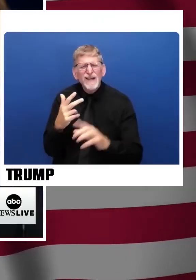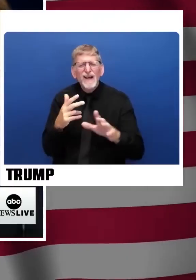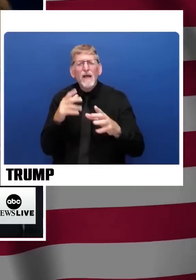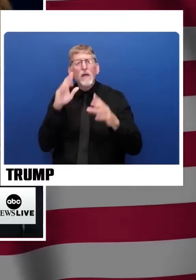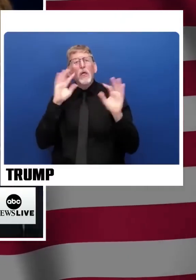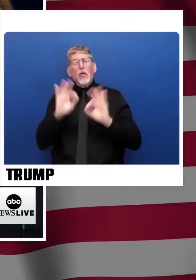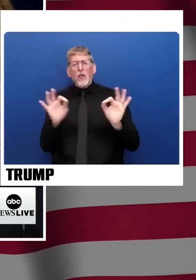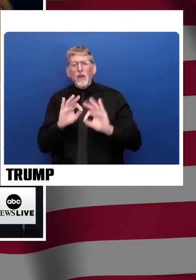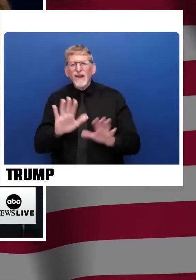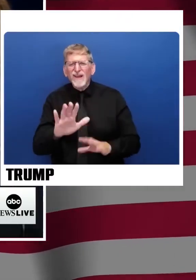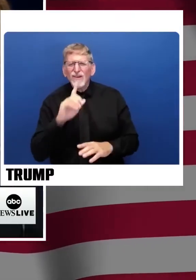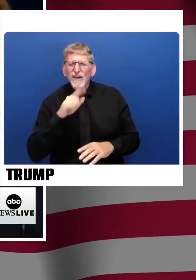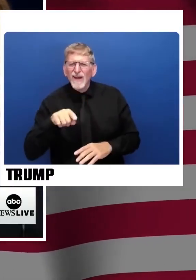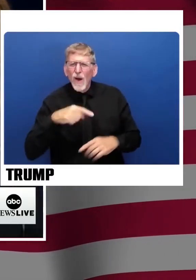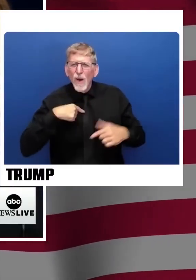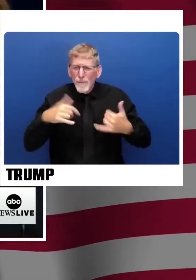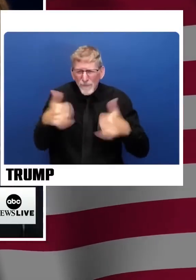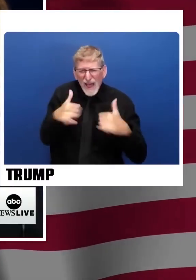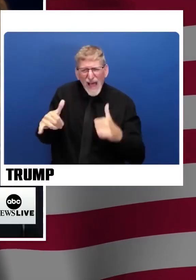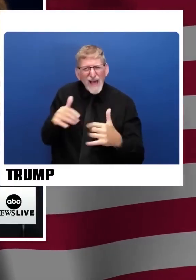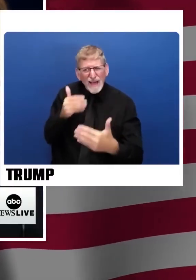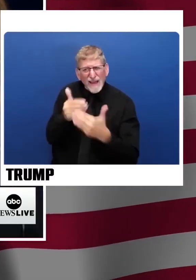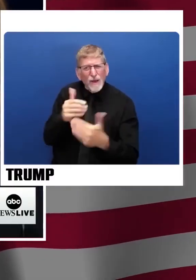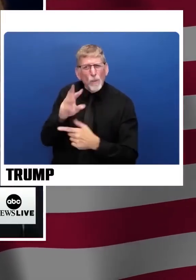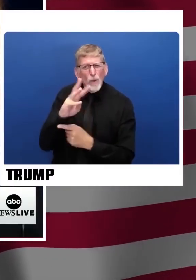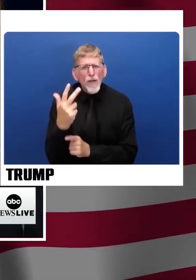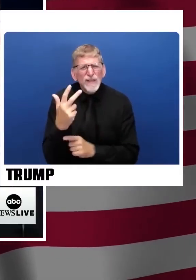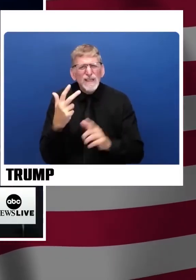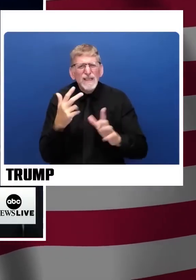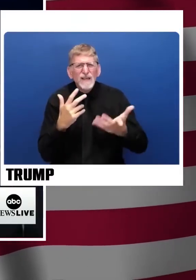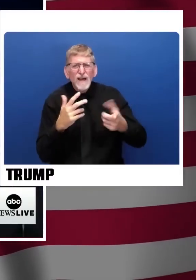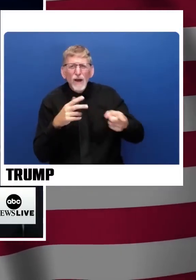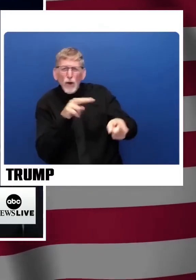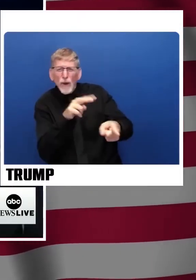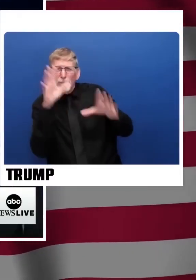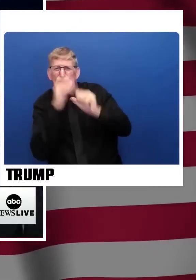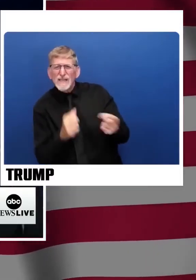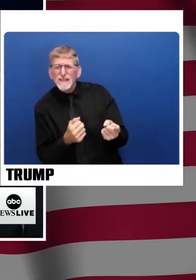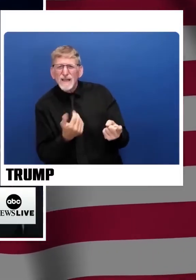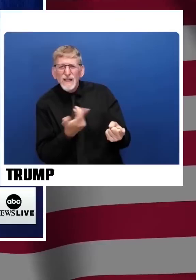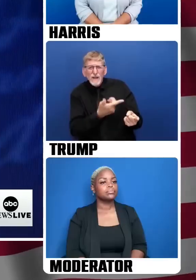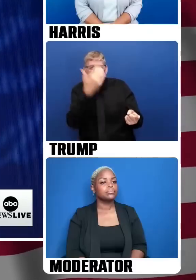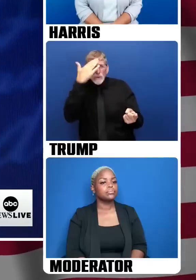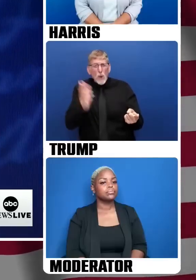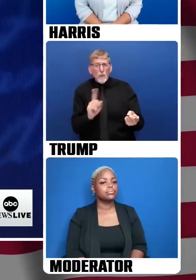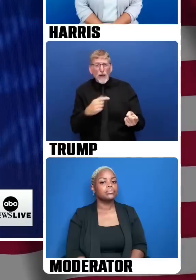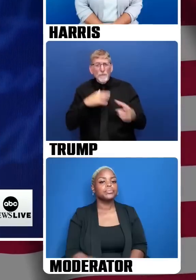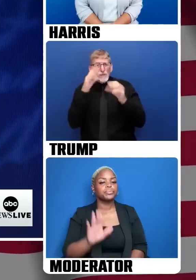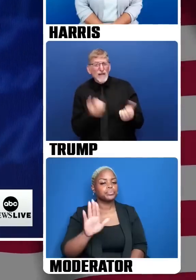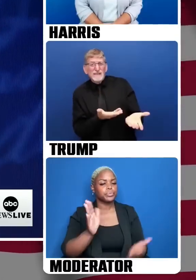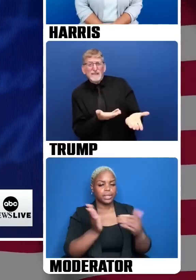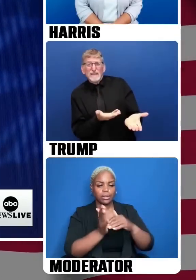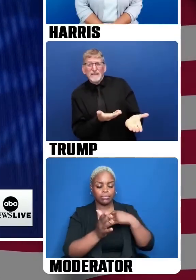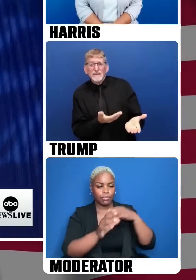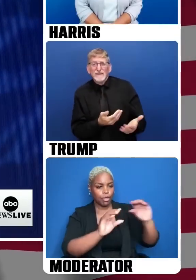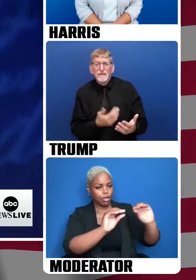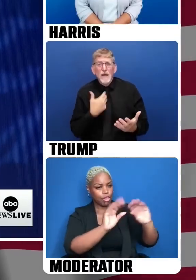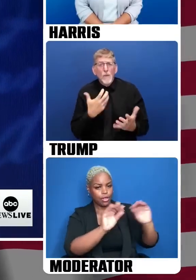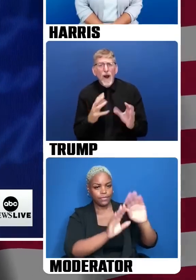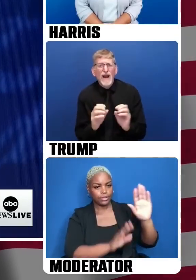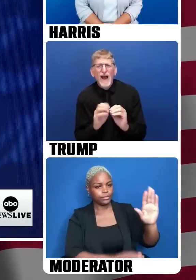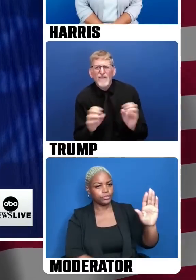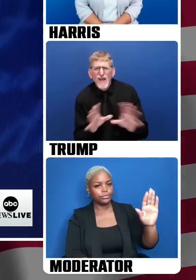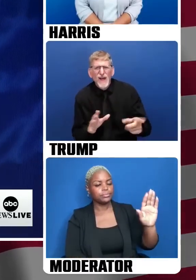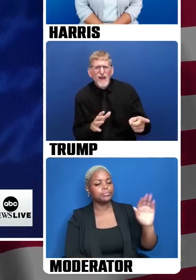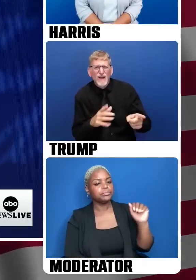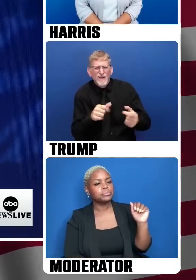that we don't even know if he's... Where is our president? We don't even know if he's a president. And just to clarify they threw him out of a campaign like a dog. We don't